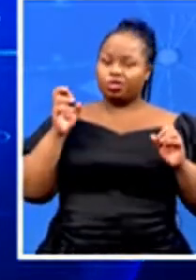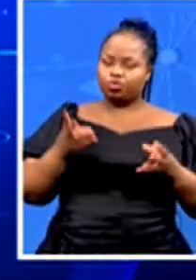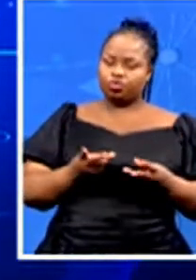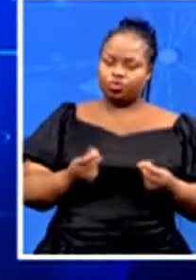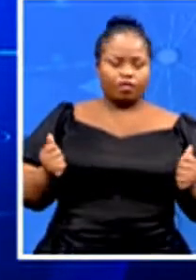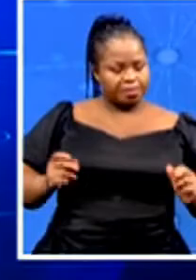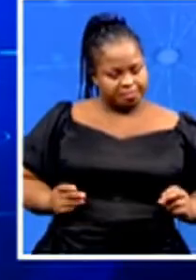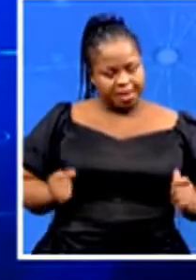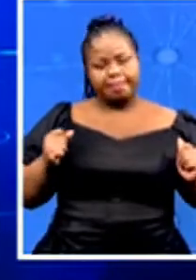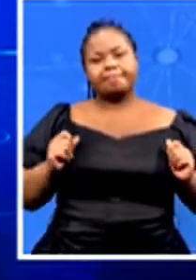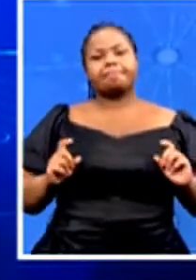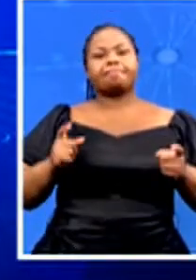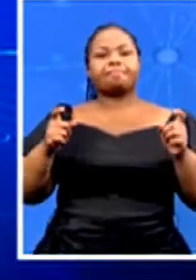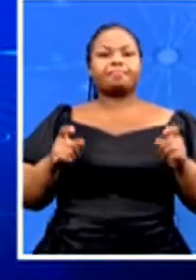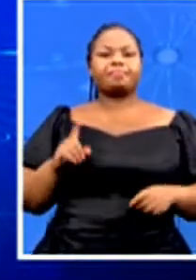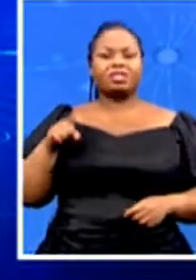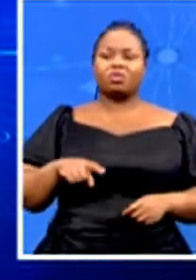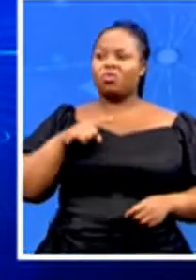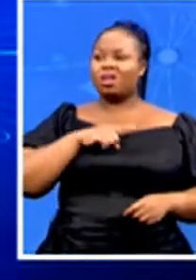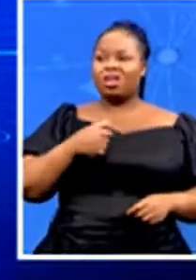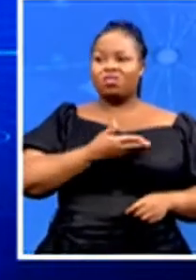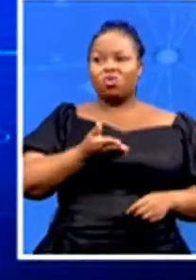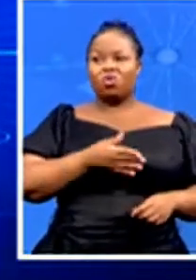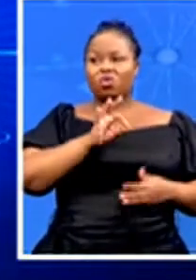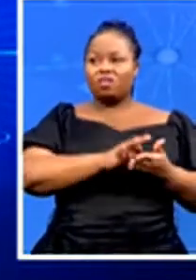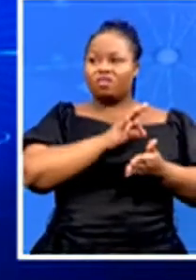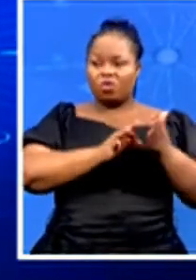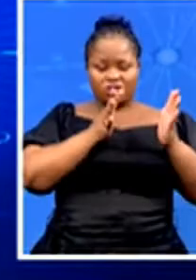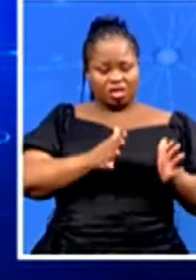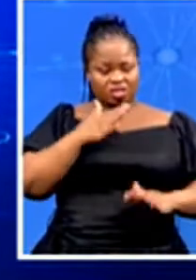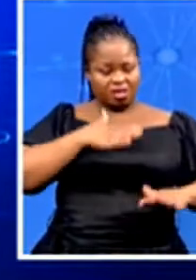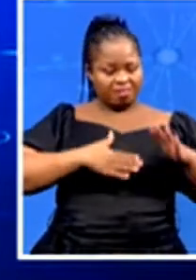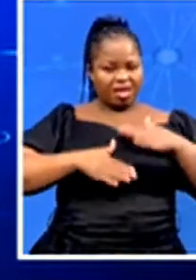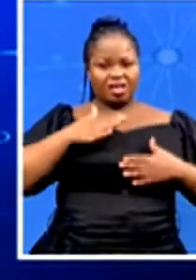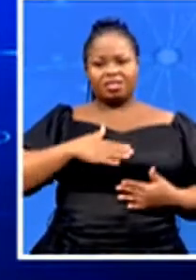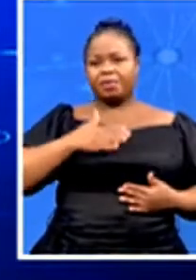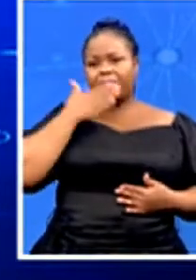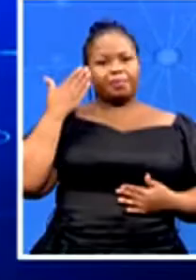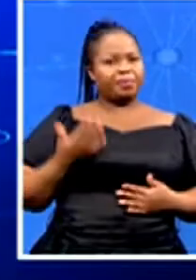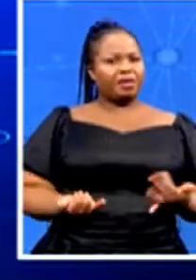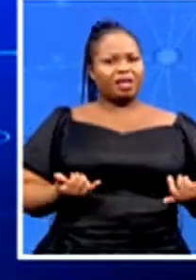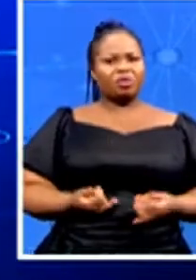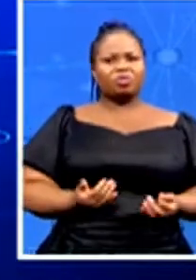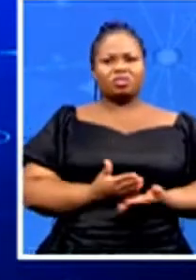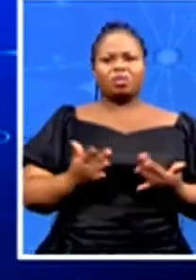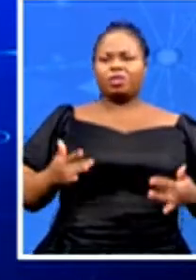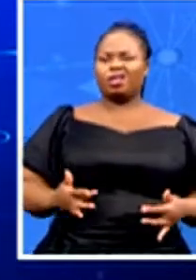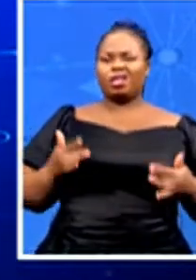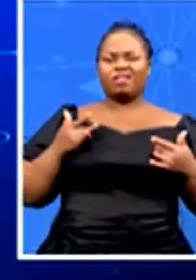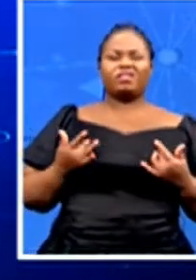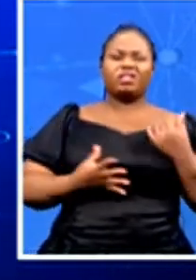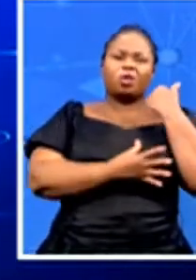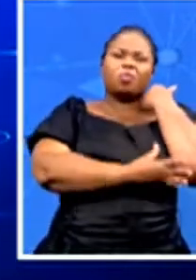the patience of voters and people who live in depressed communities, such as informal settlement, cannot be stretched